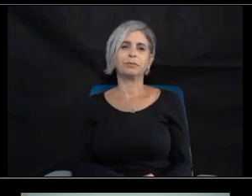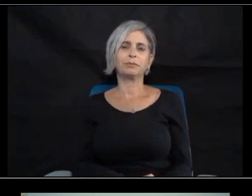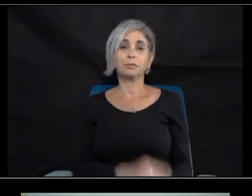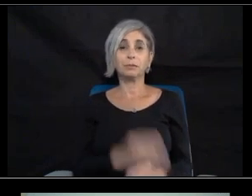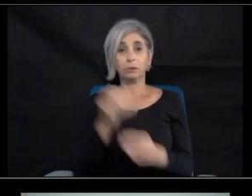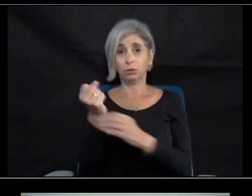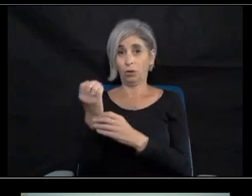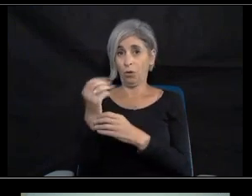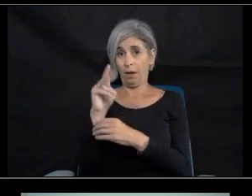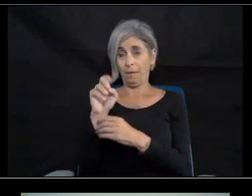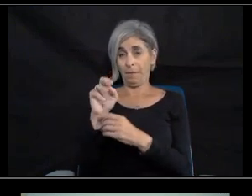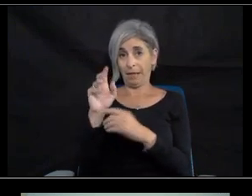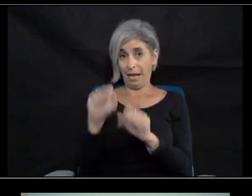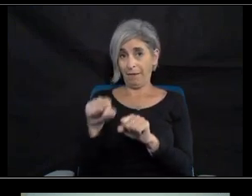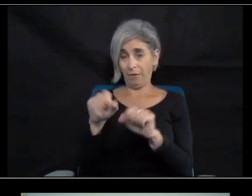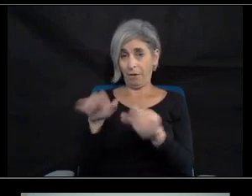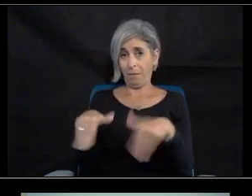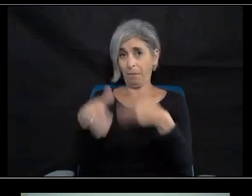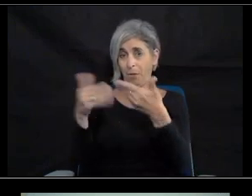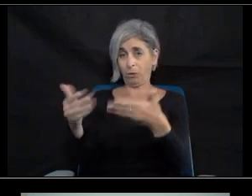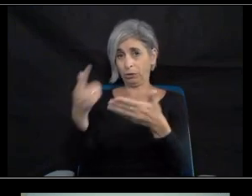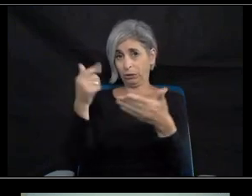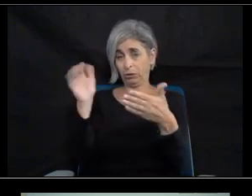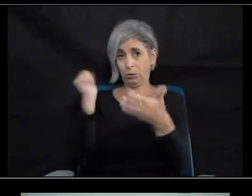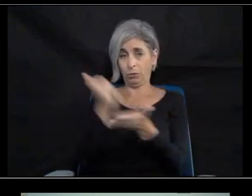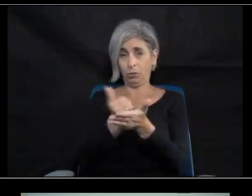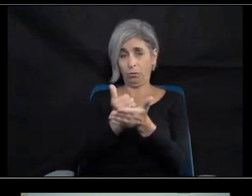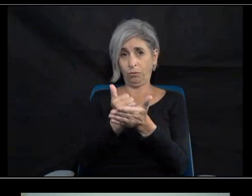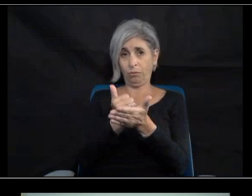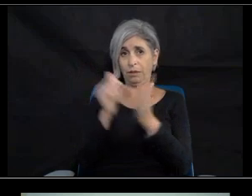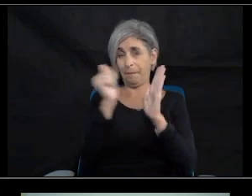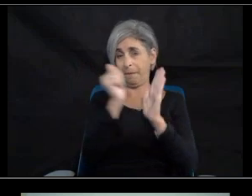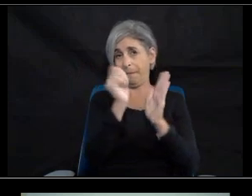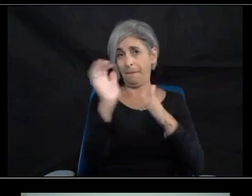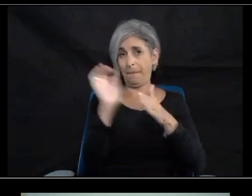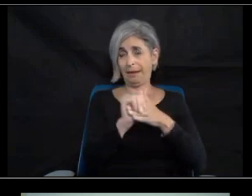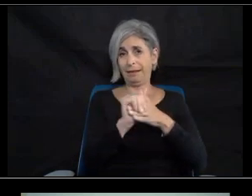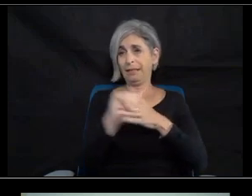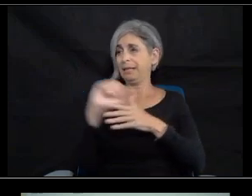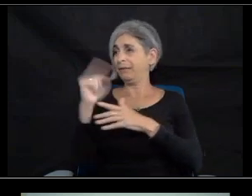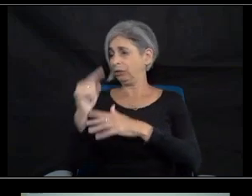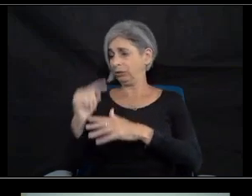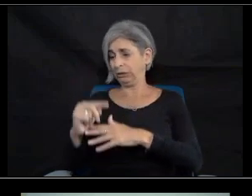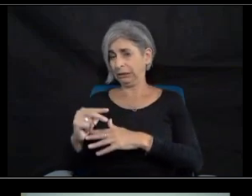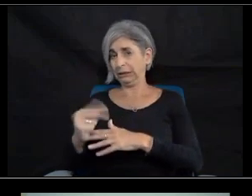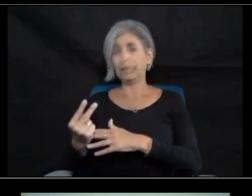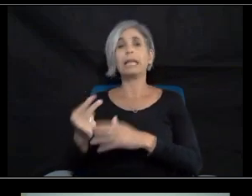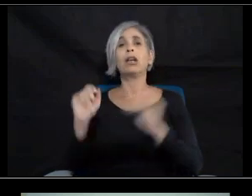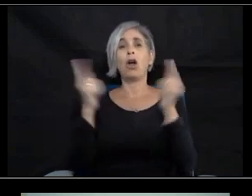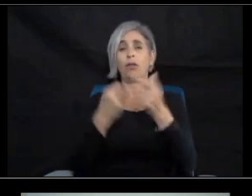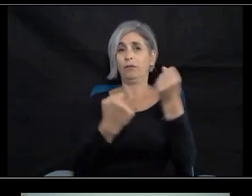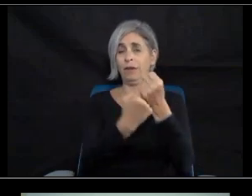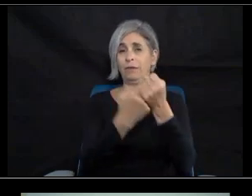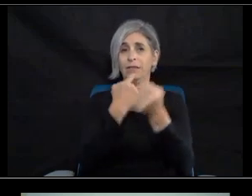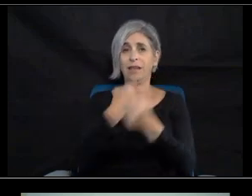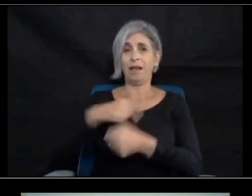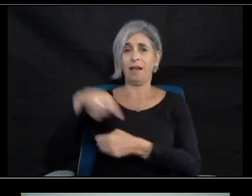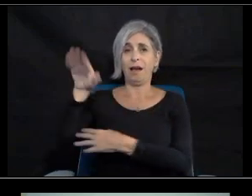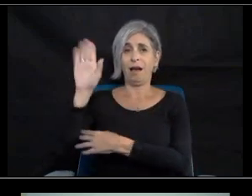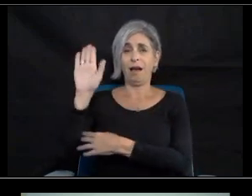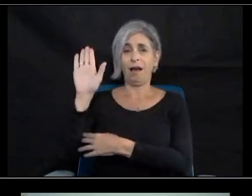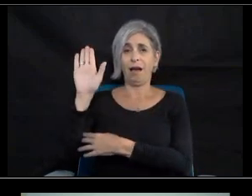So may I have a motion to approve as amended? I moved as amended. Second. All those in favor state so by saying